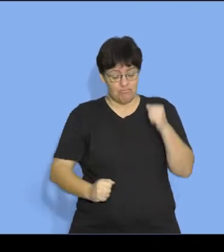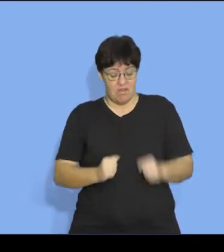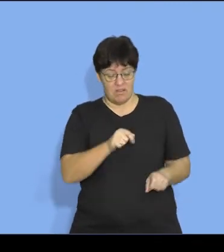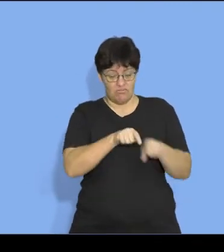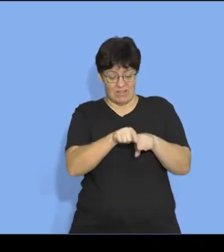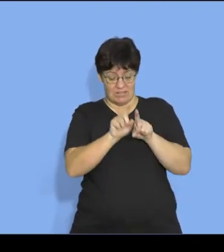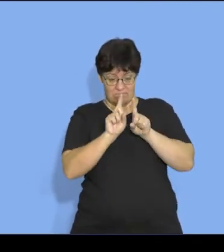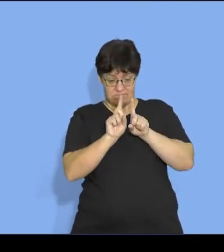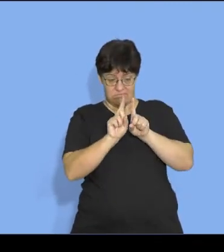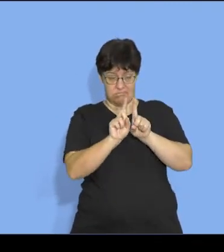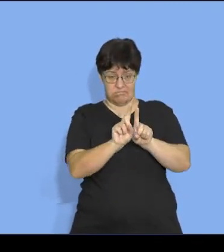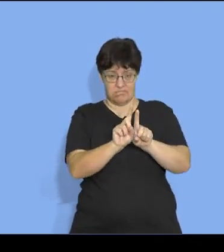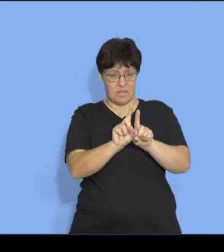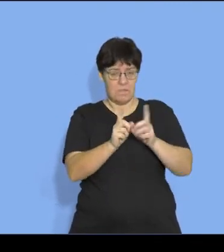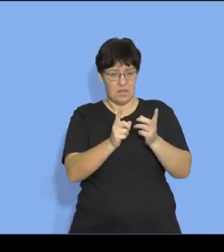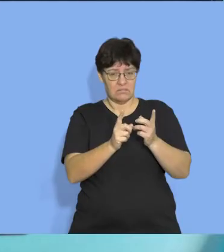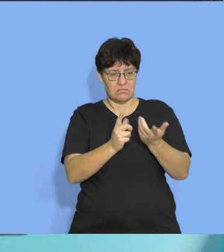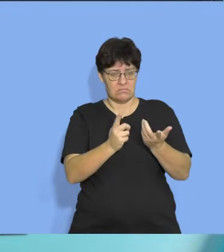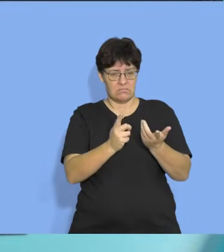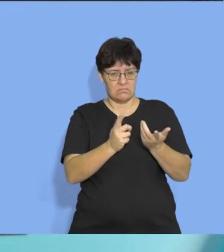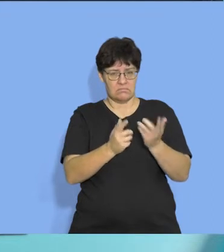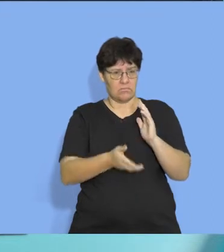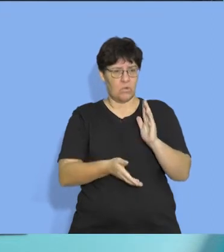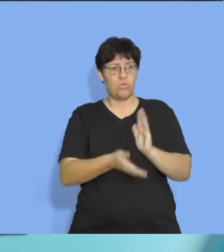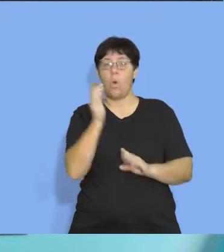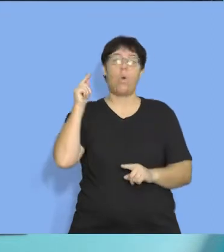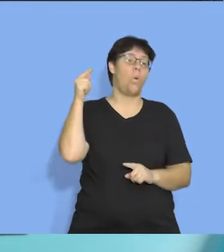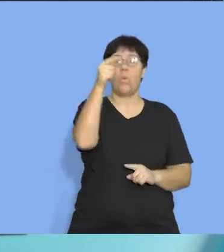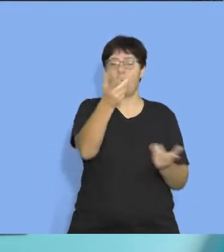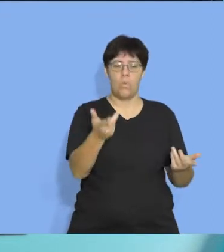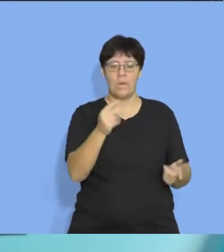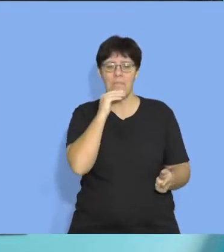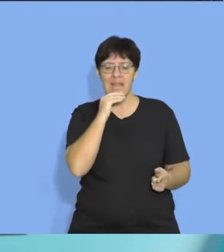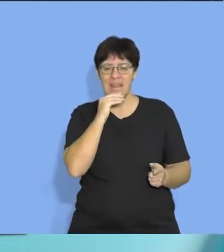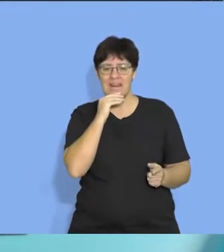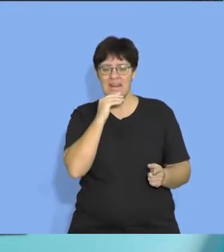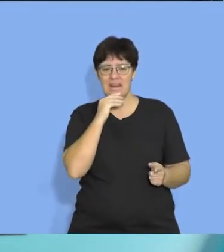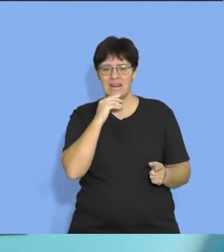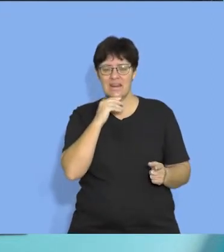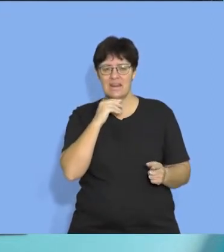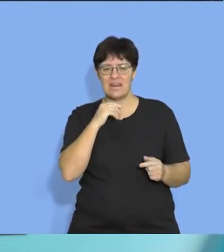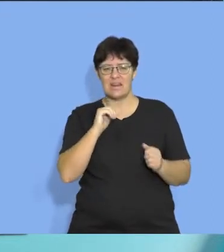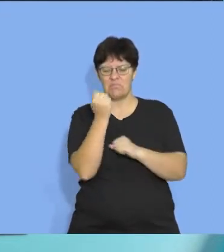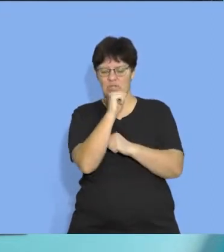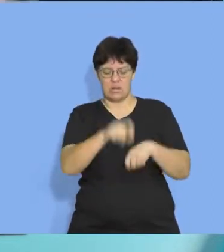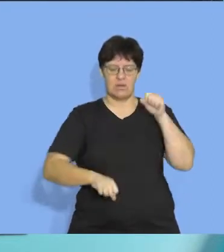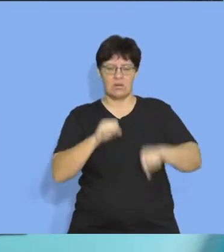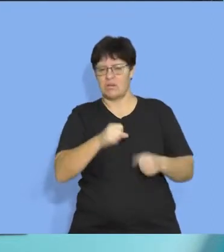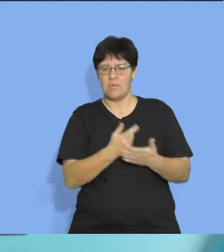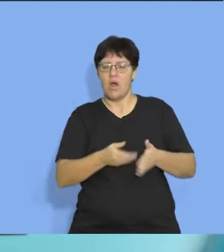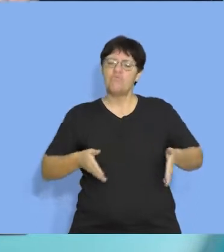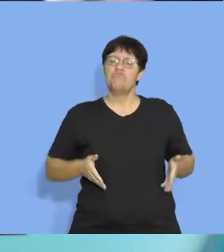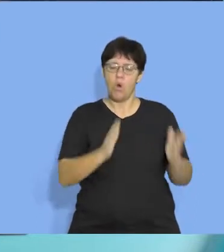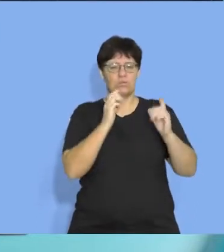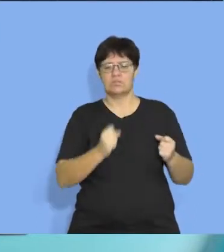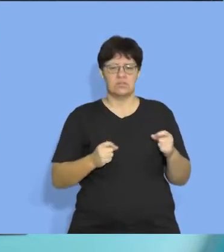have gone nowhere? And I don't mean running on a treadmill, but actually on the road, running a